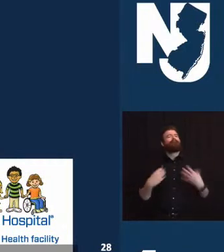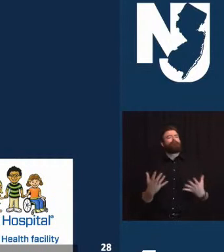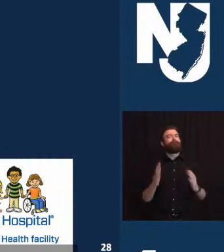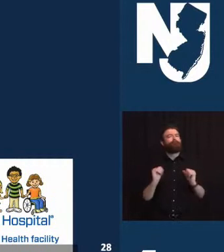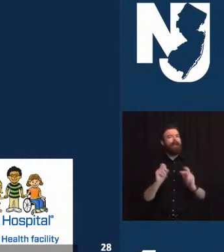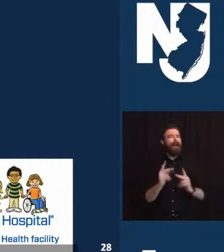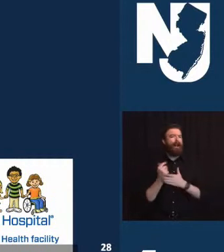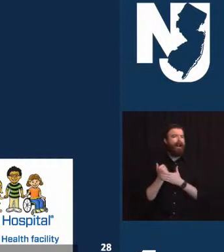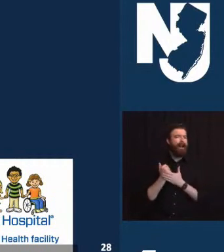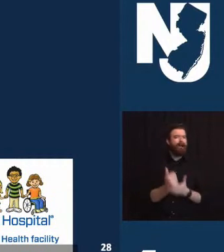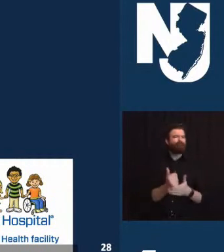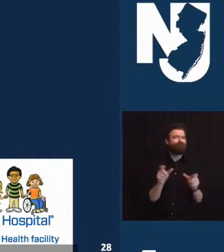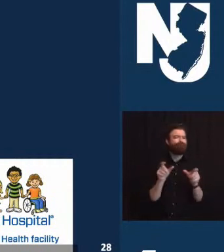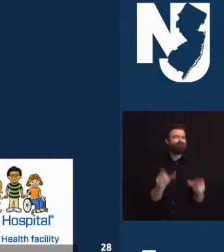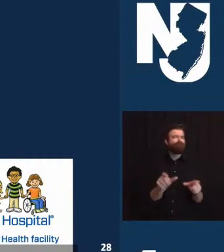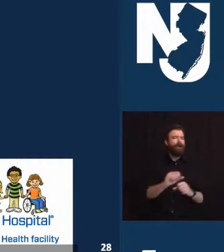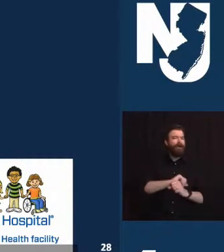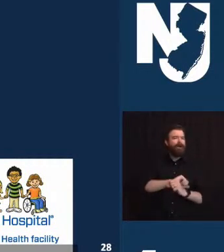opportunityproject.org.